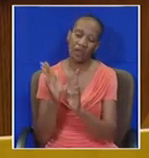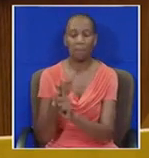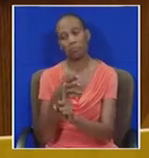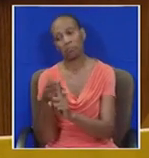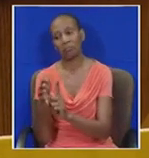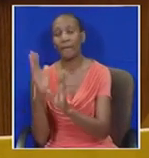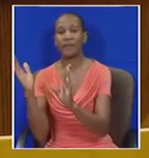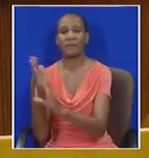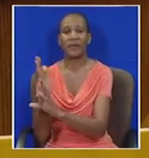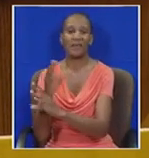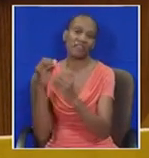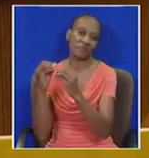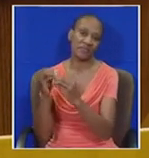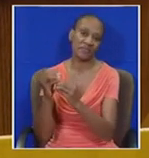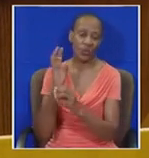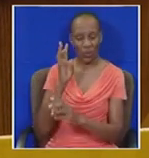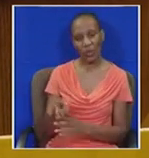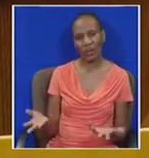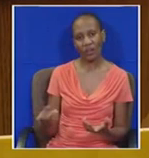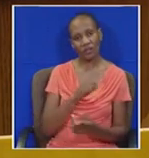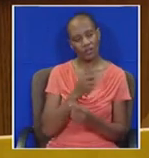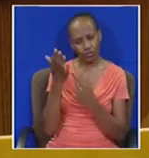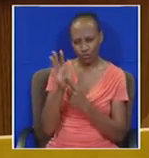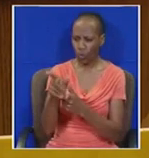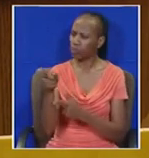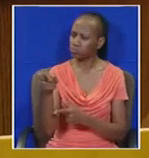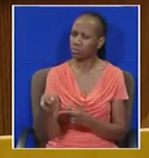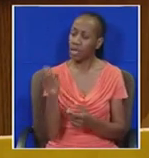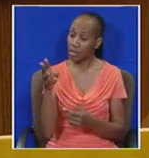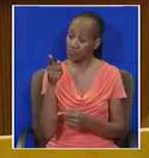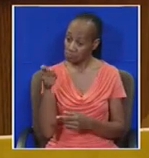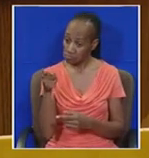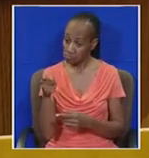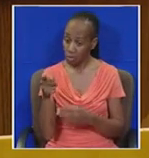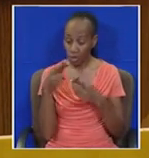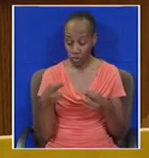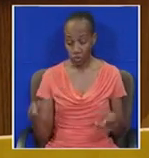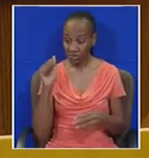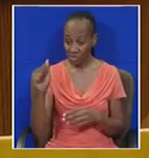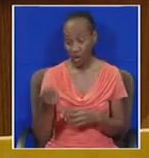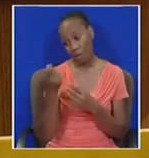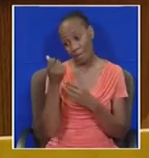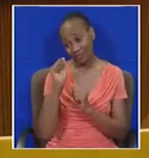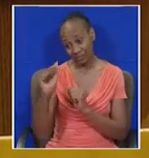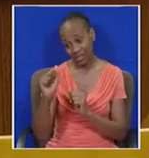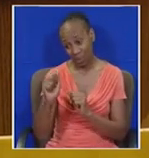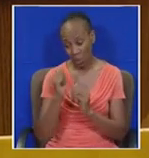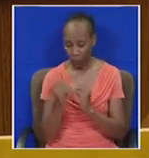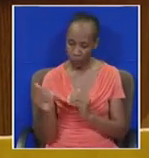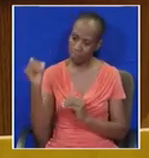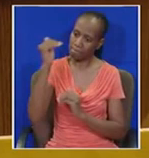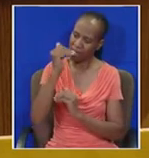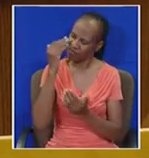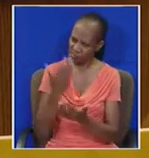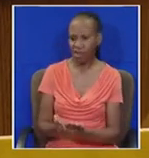that it is in their own interests to increase their profits and to